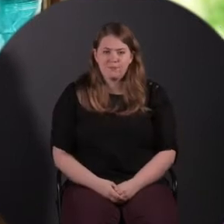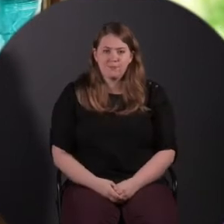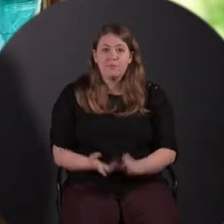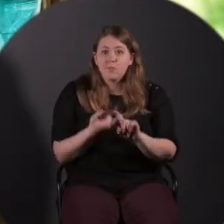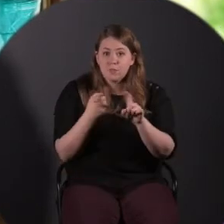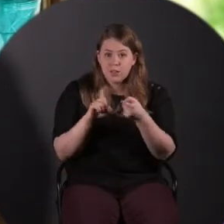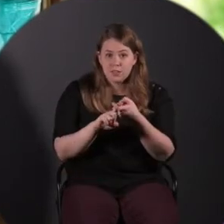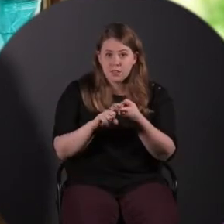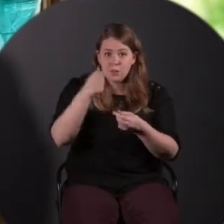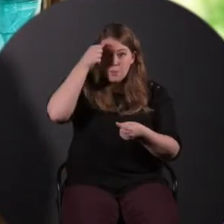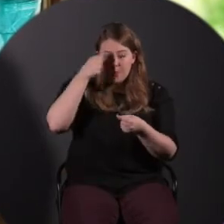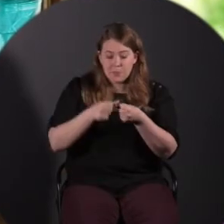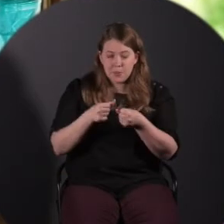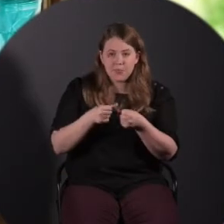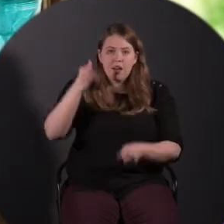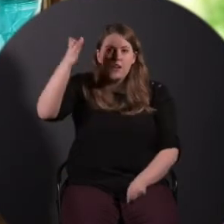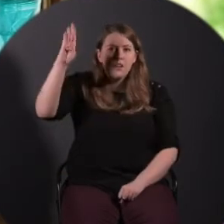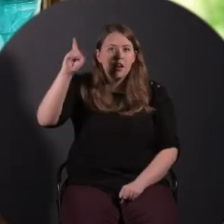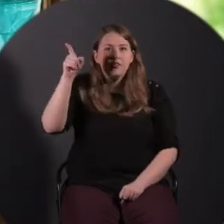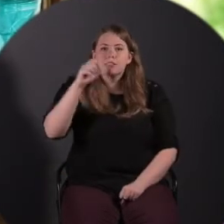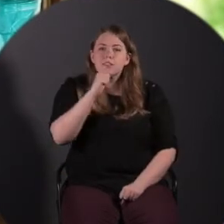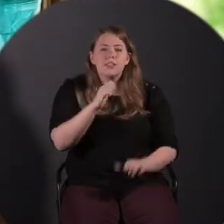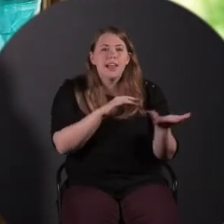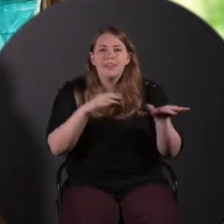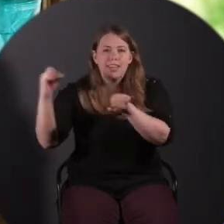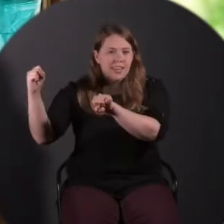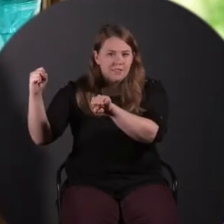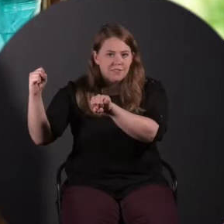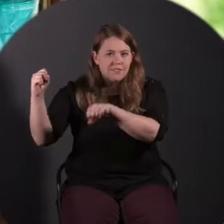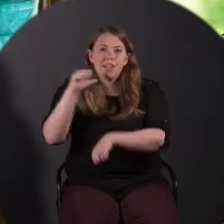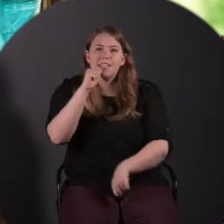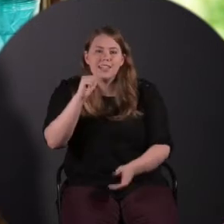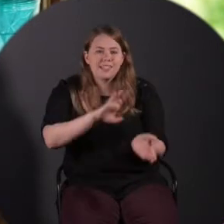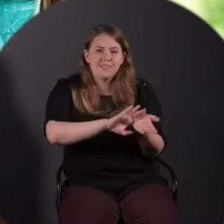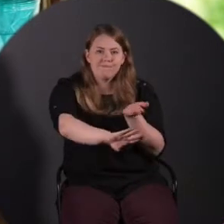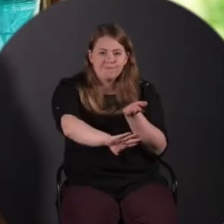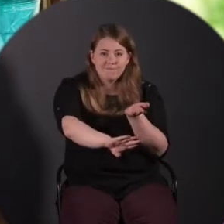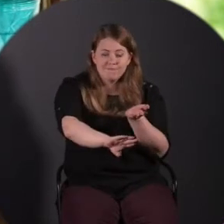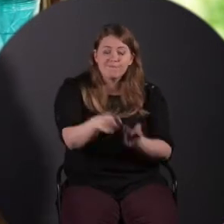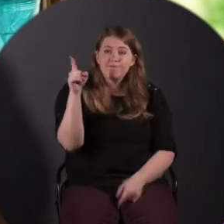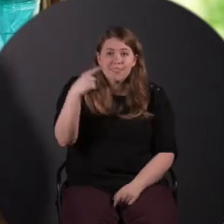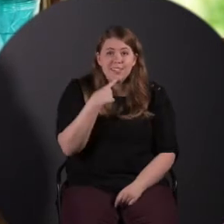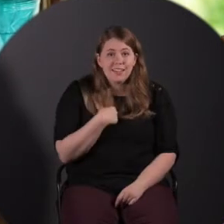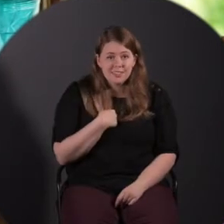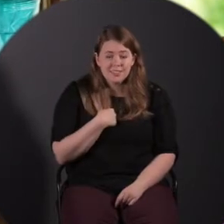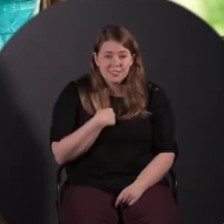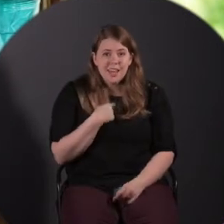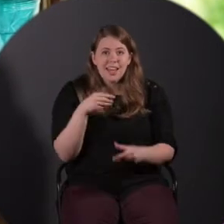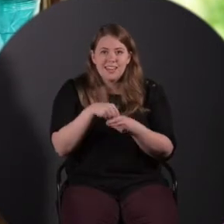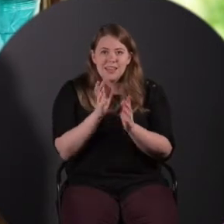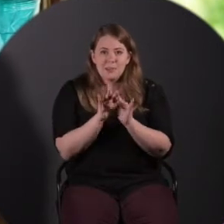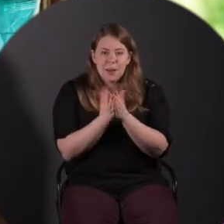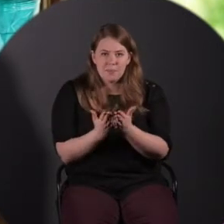remember that God will never leave us and he'll never forsake us. He tells that in his word. Some of you may be familiar with this scripture. I think it's found in